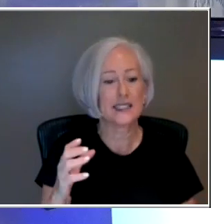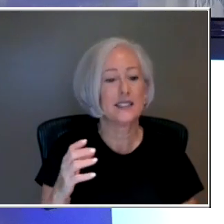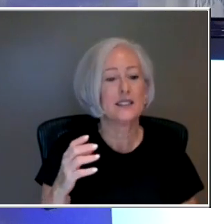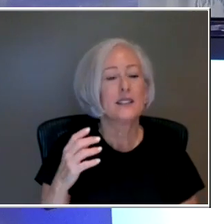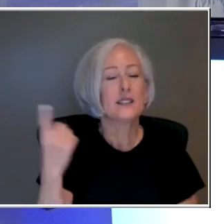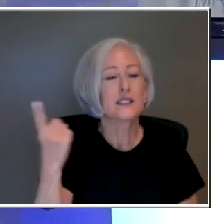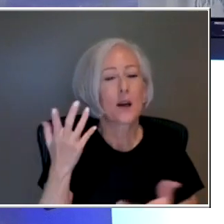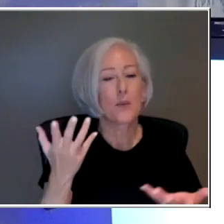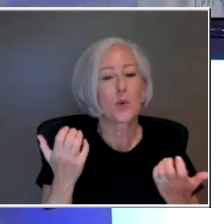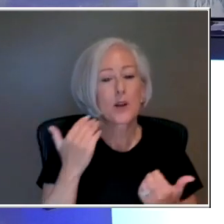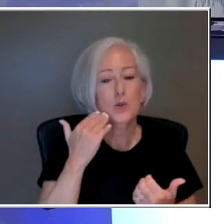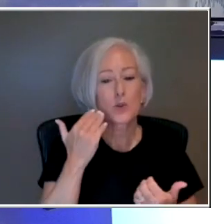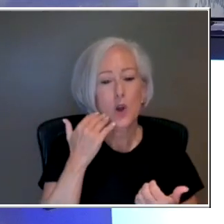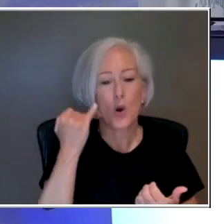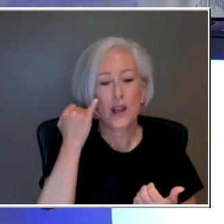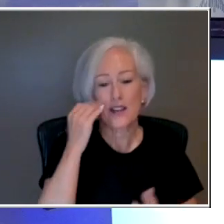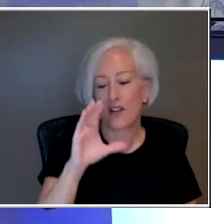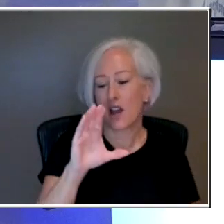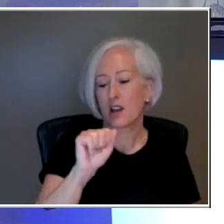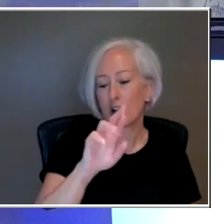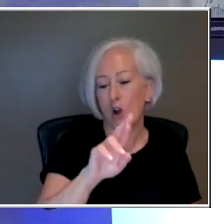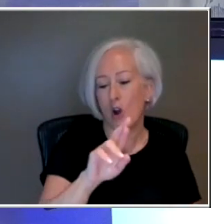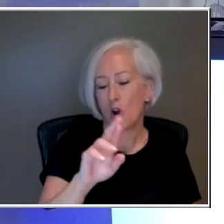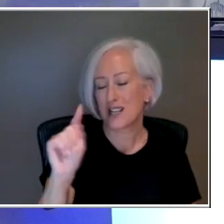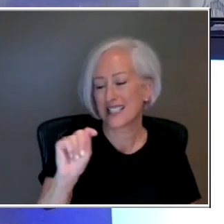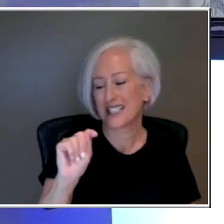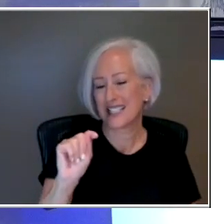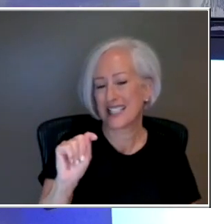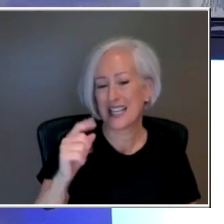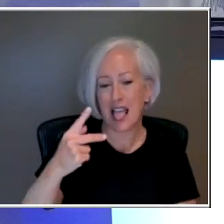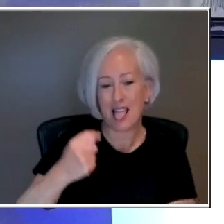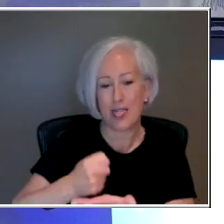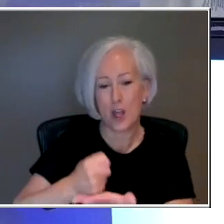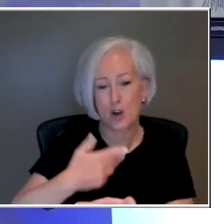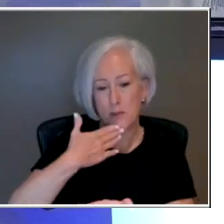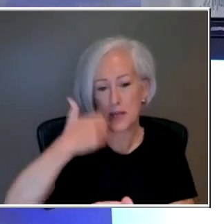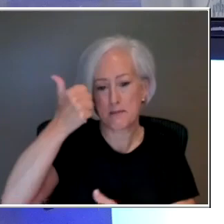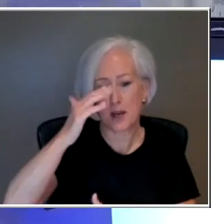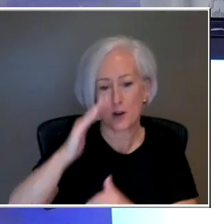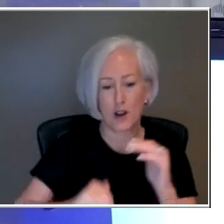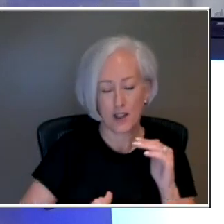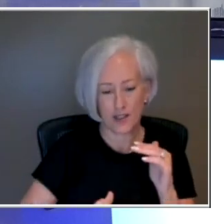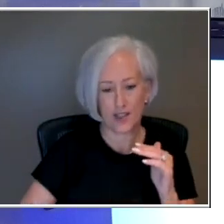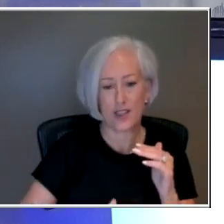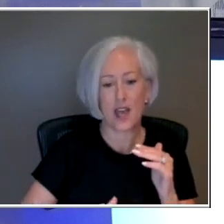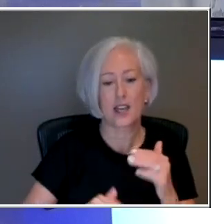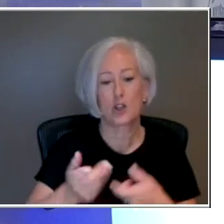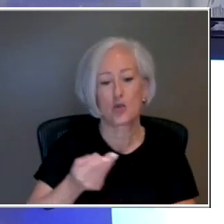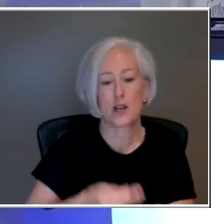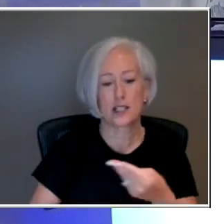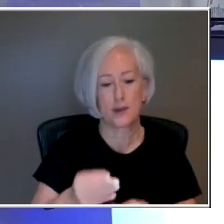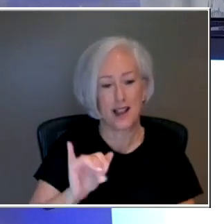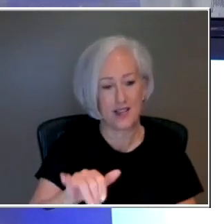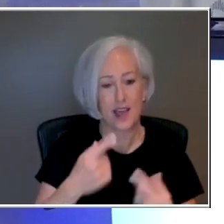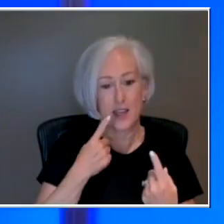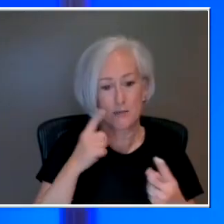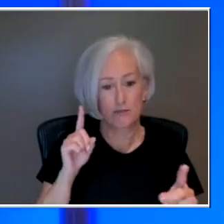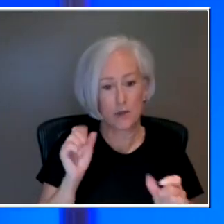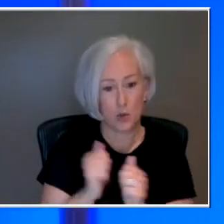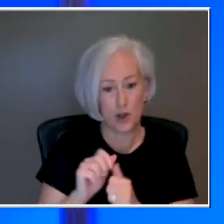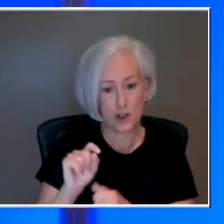to know if CAR T therapy is better than a transplant. Would CAR T have worked on Sue? So CAR T is not